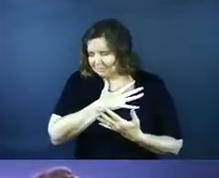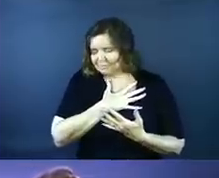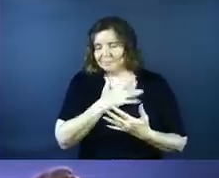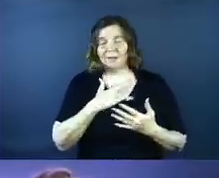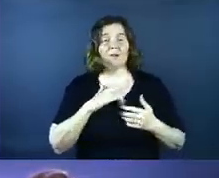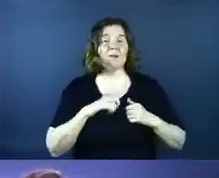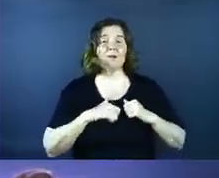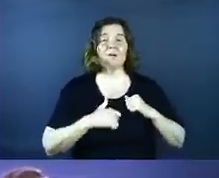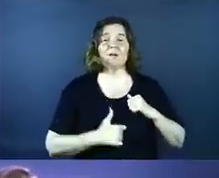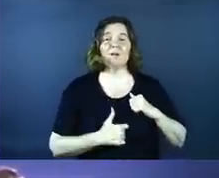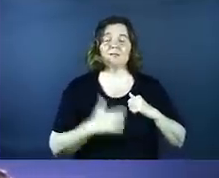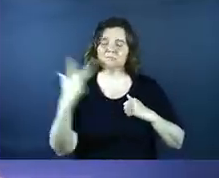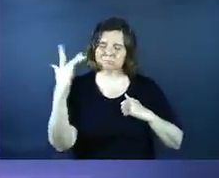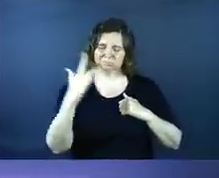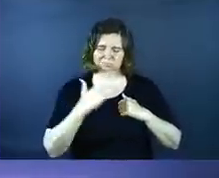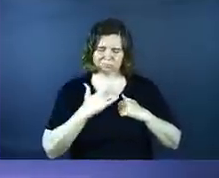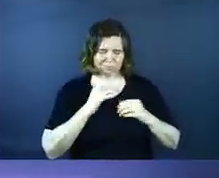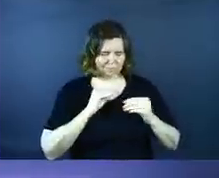healing every